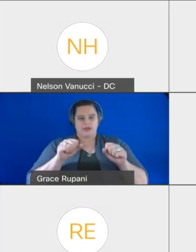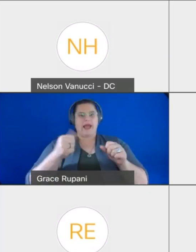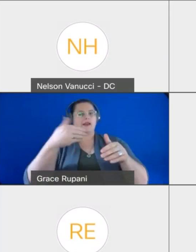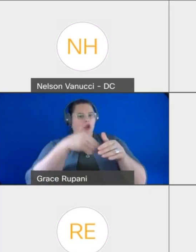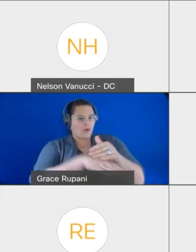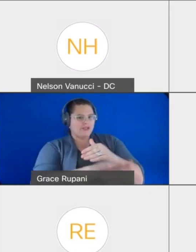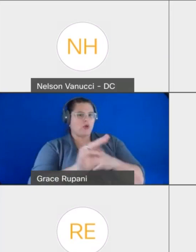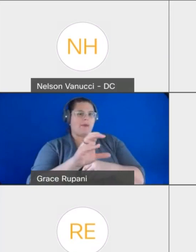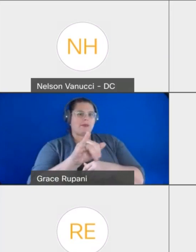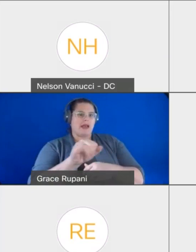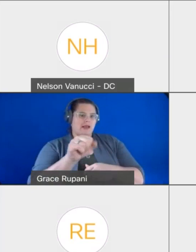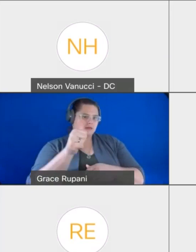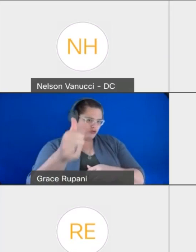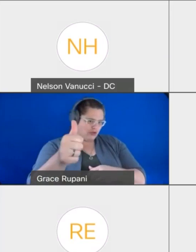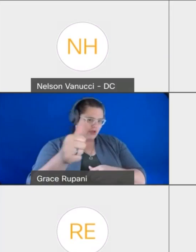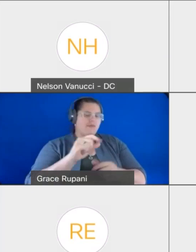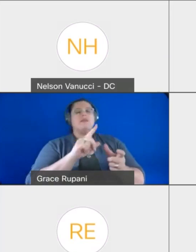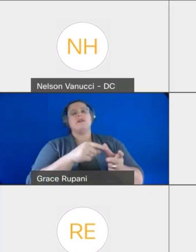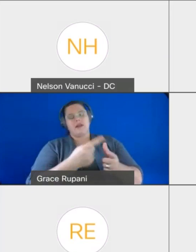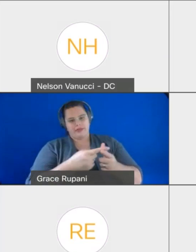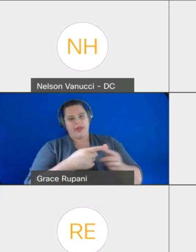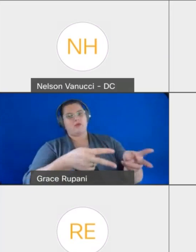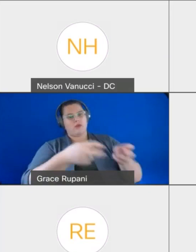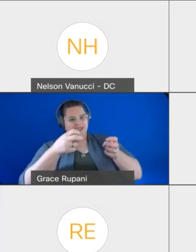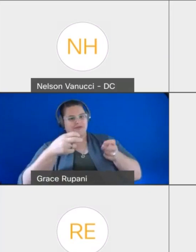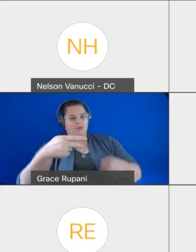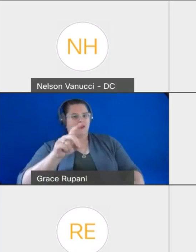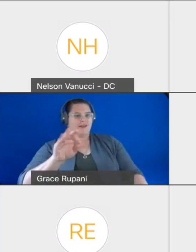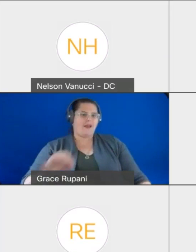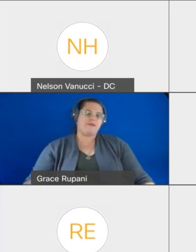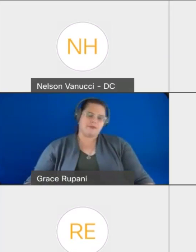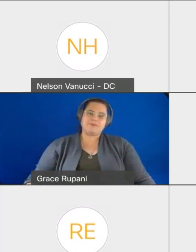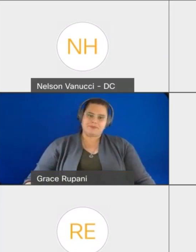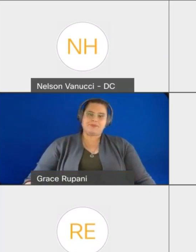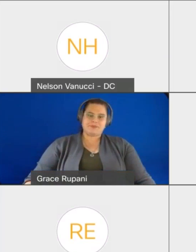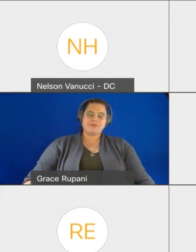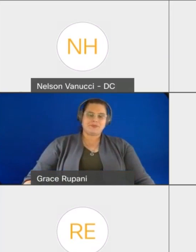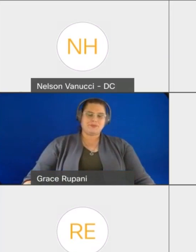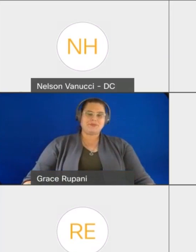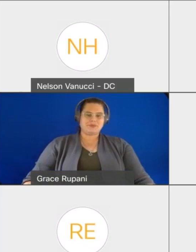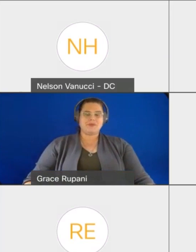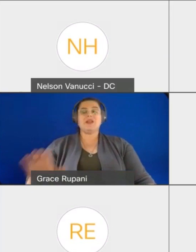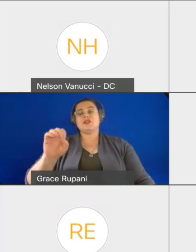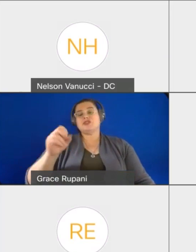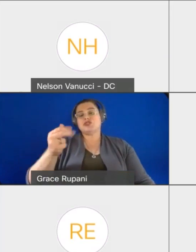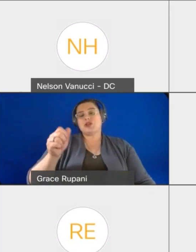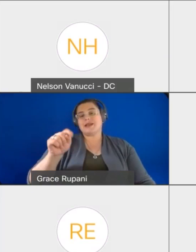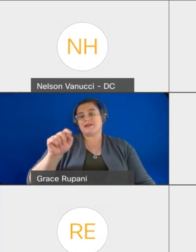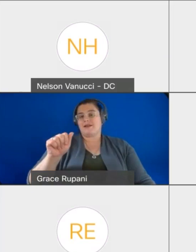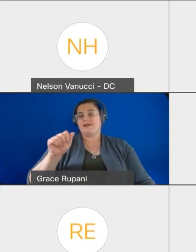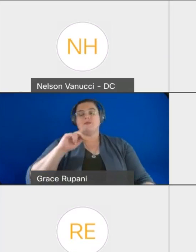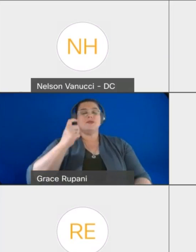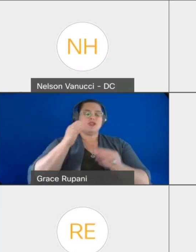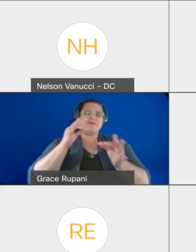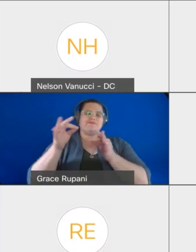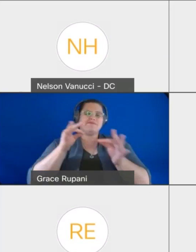and retrieve the PDF yourself. So what Shasta was just explaining was how to go